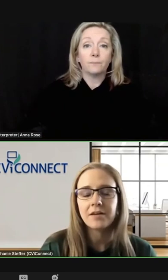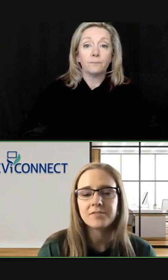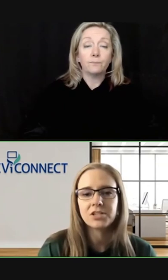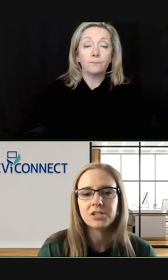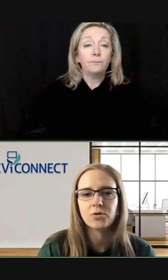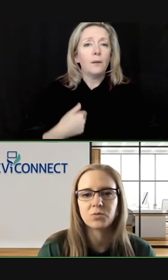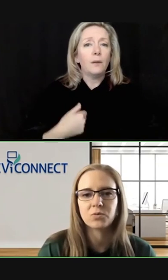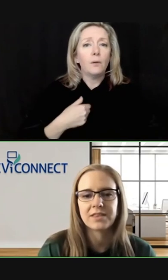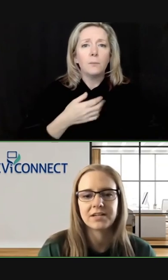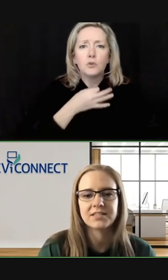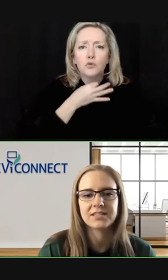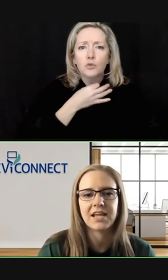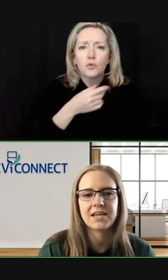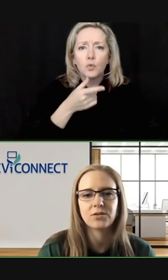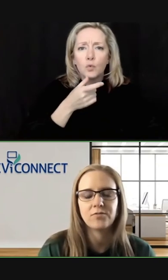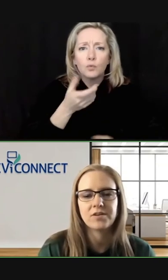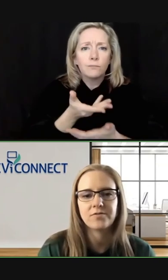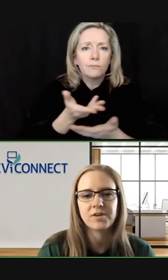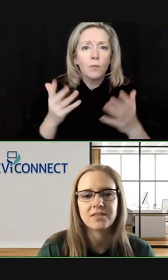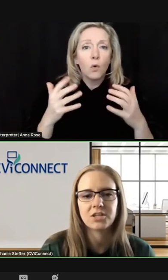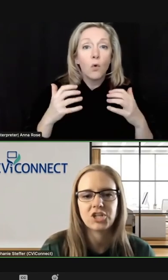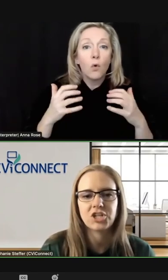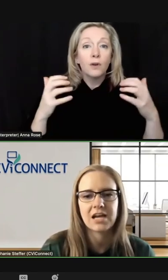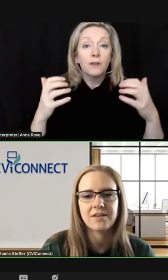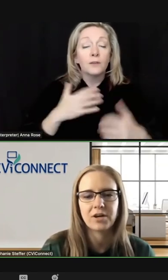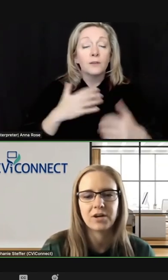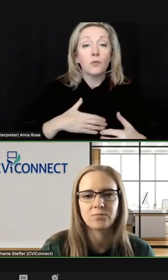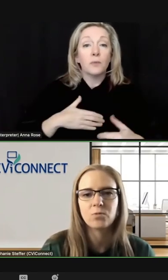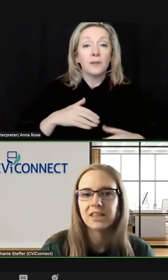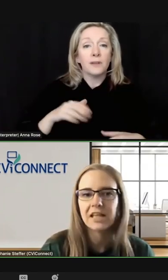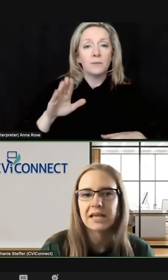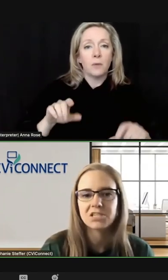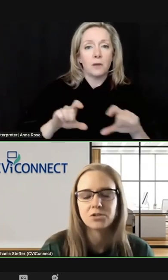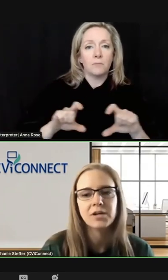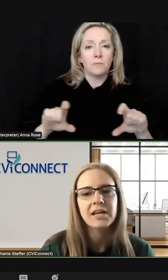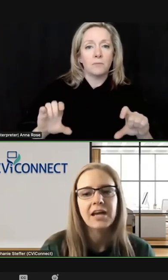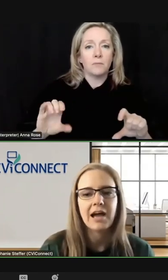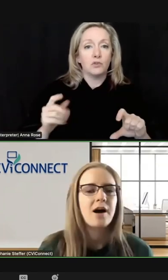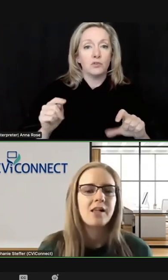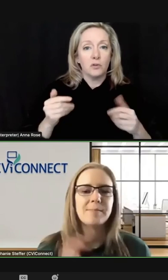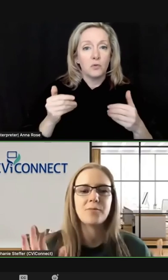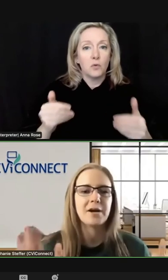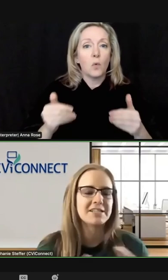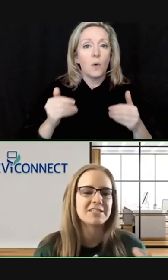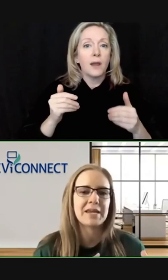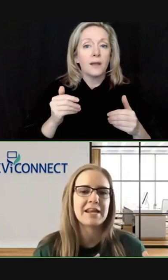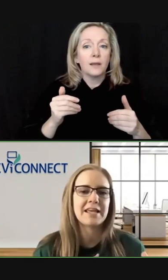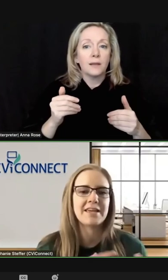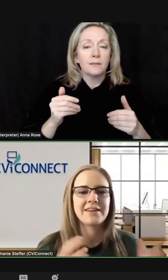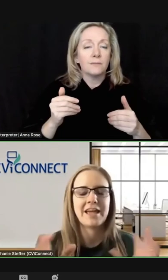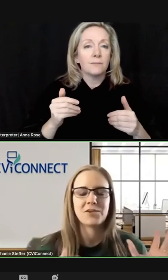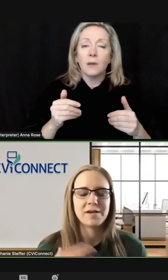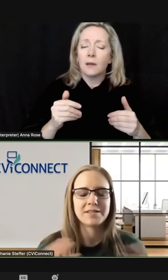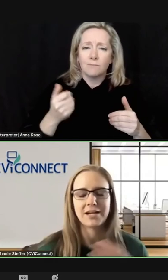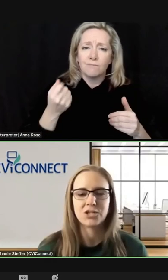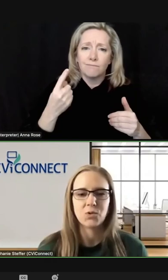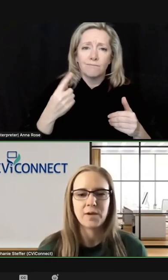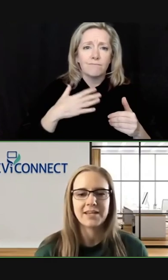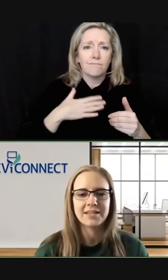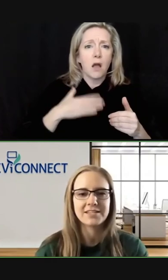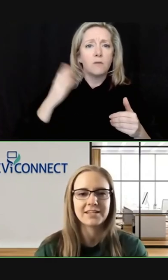I would love to know who's with us today, so feel free in the chat if you guys would like to. I'm all about participating and having